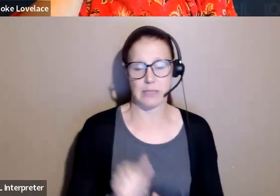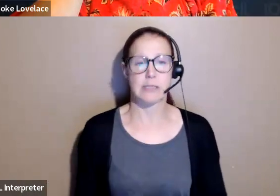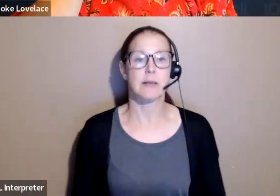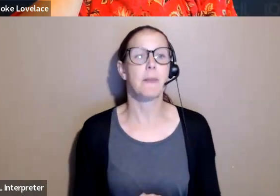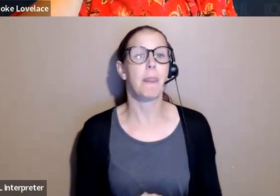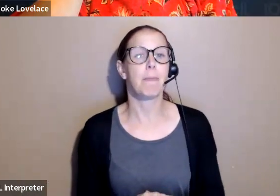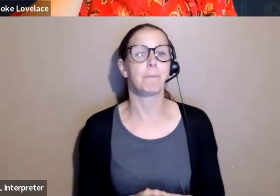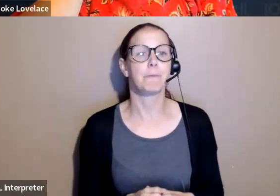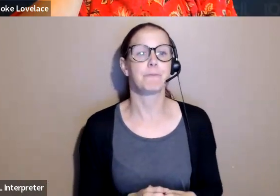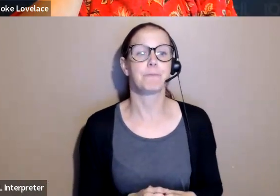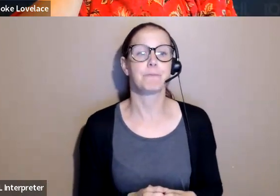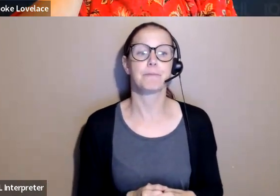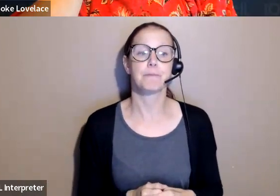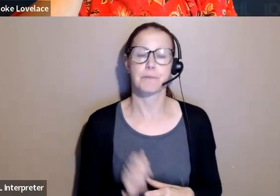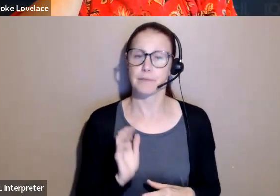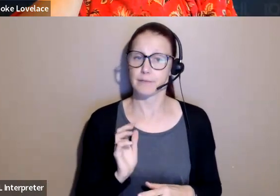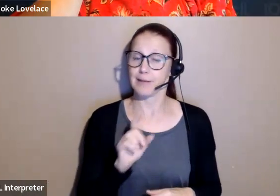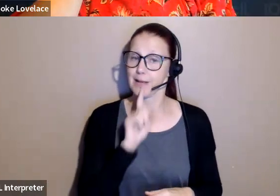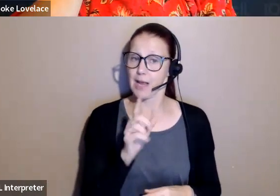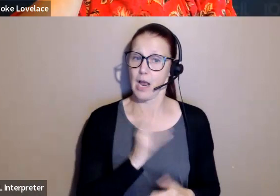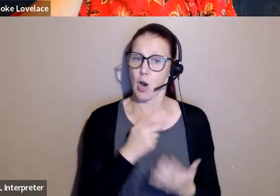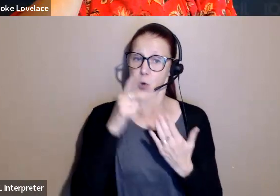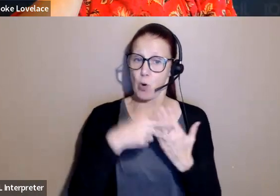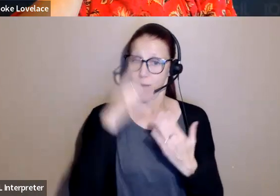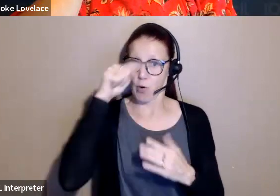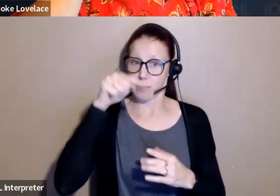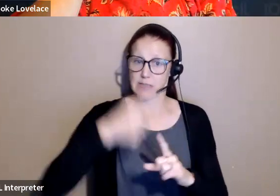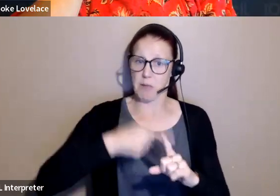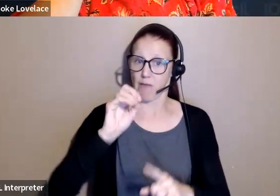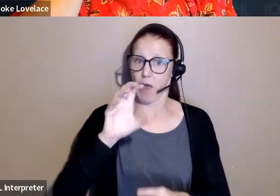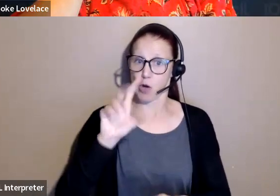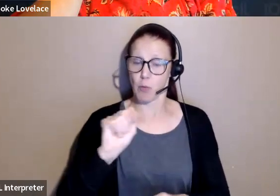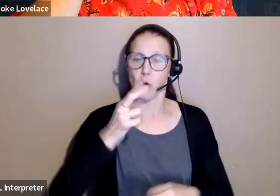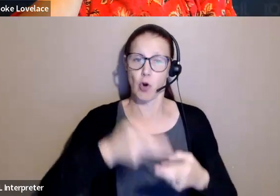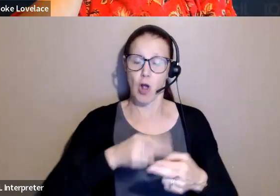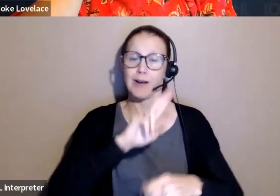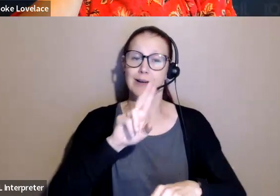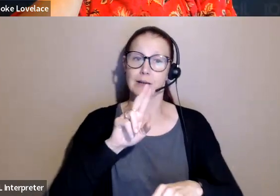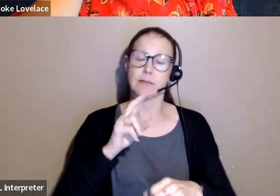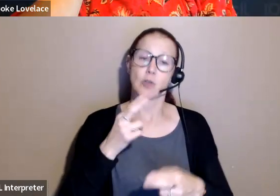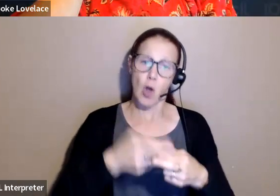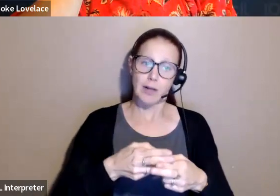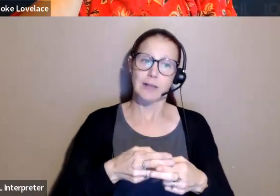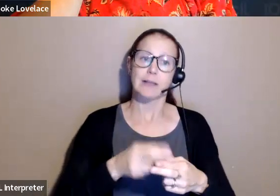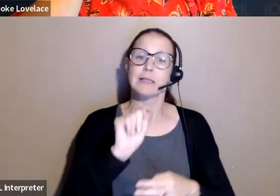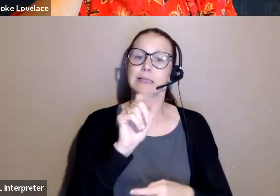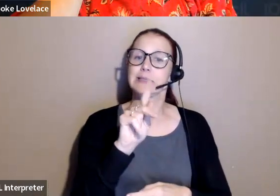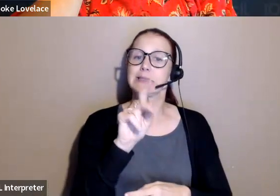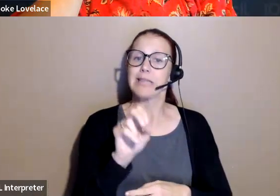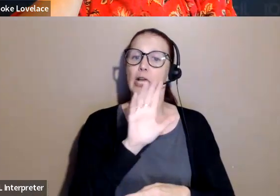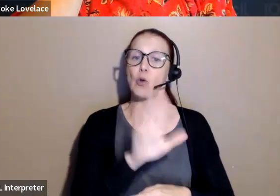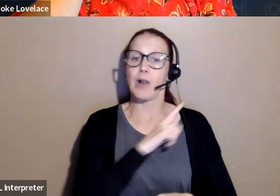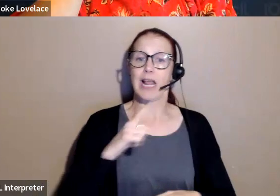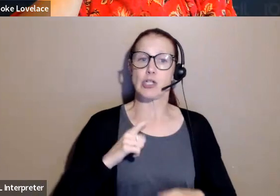So our actually program for the month is called it's called Take Your Legislator to